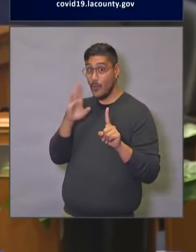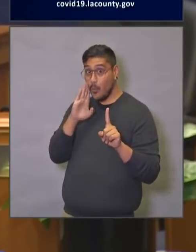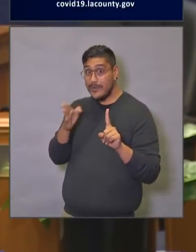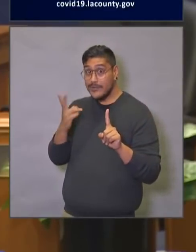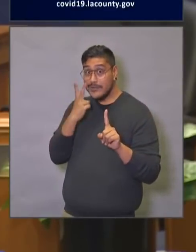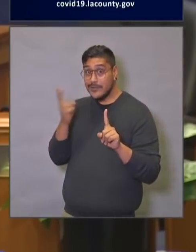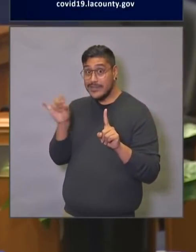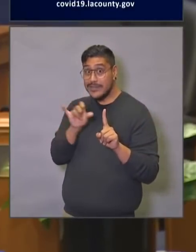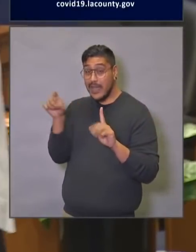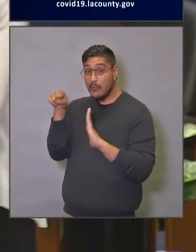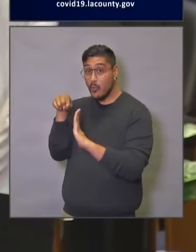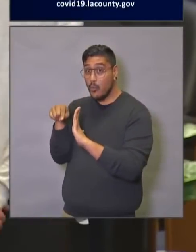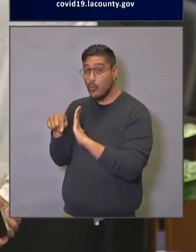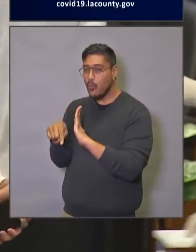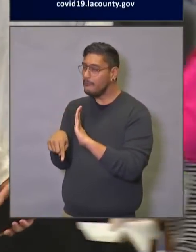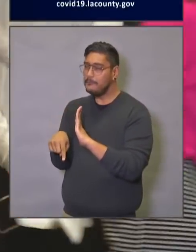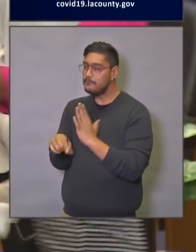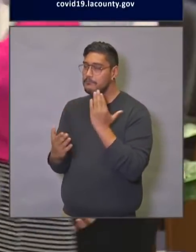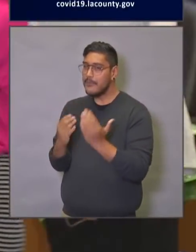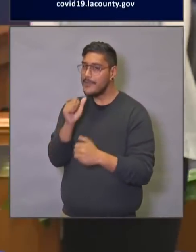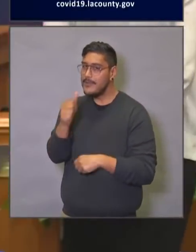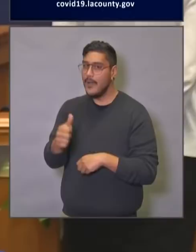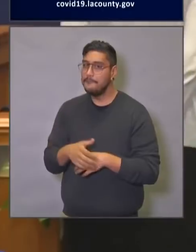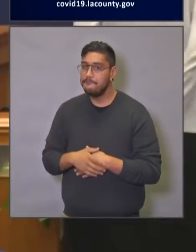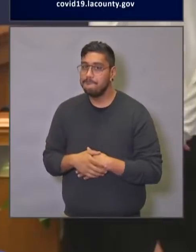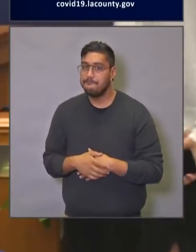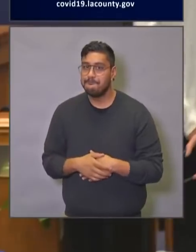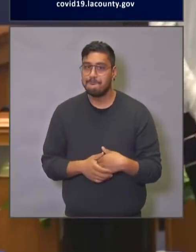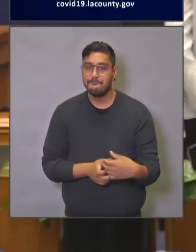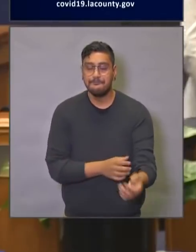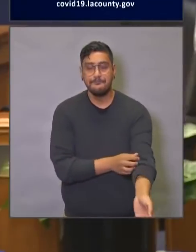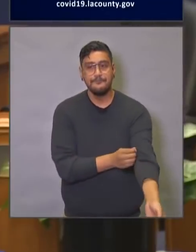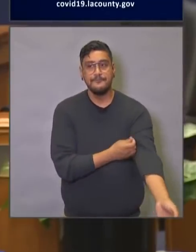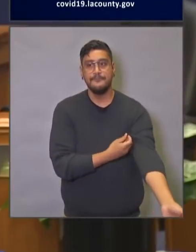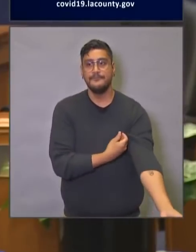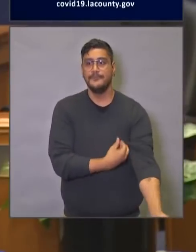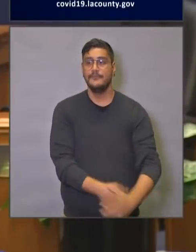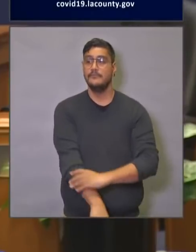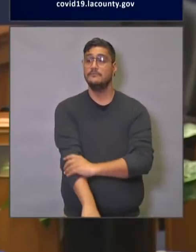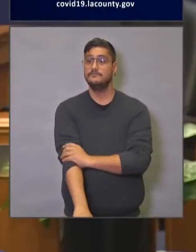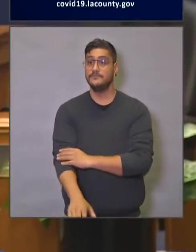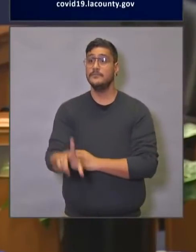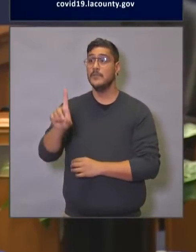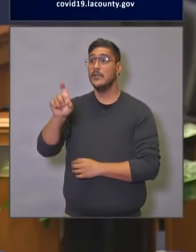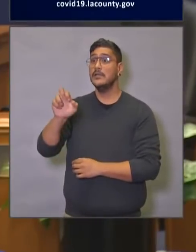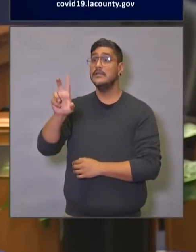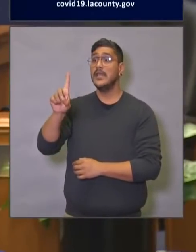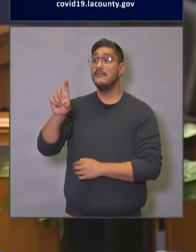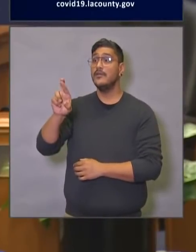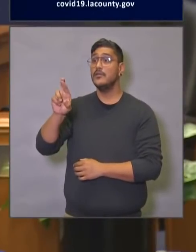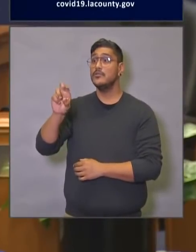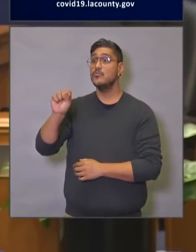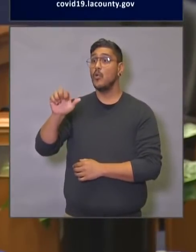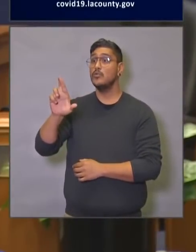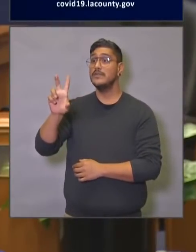question. The next question from David Rosenfeld with LA Daily News. Please go ahead.